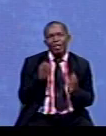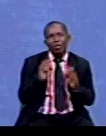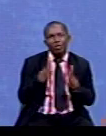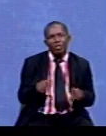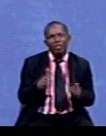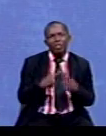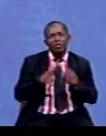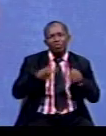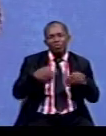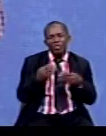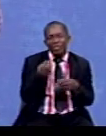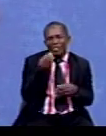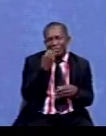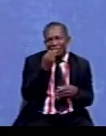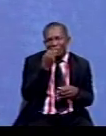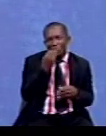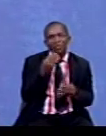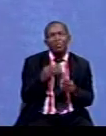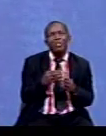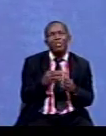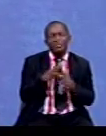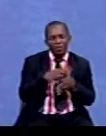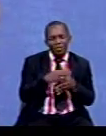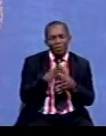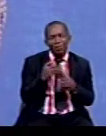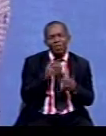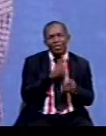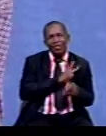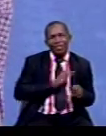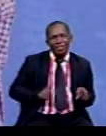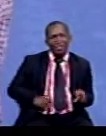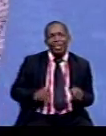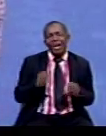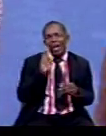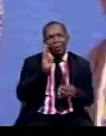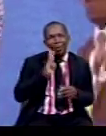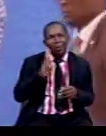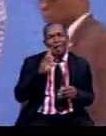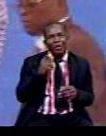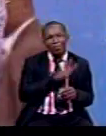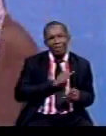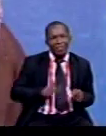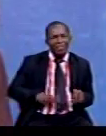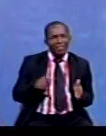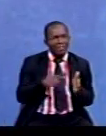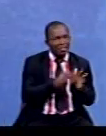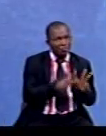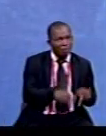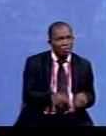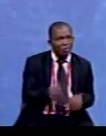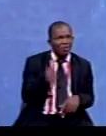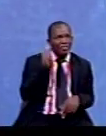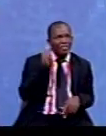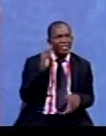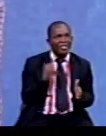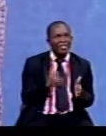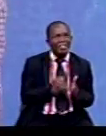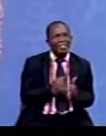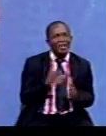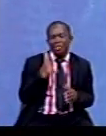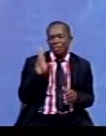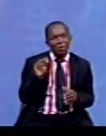wine of the king, they refused it and said that you can change our names. You have changed my name from Daniel